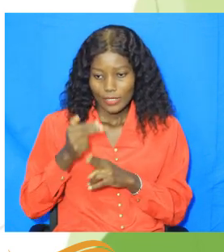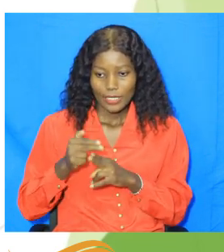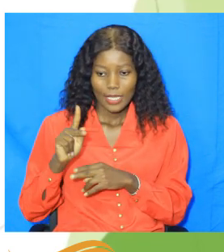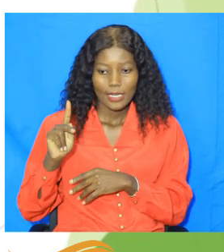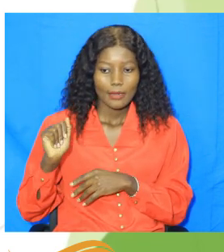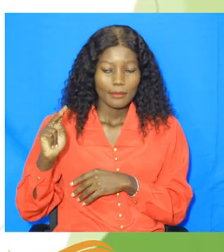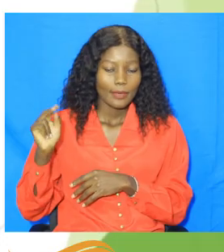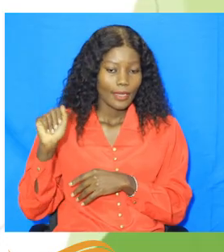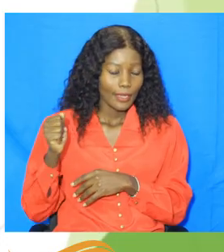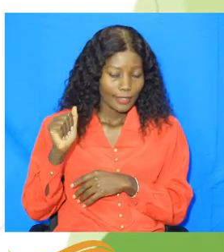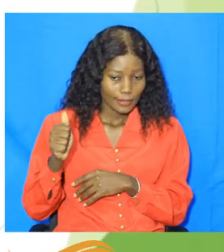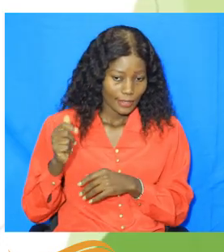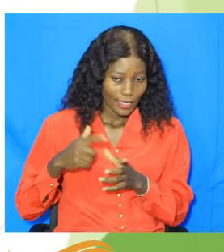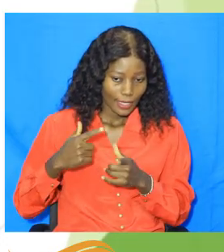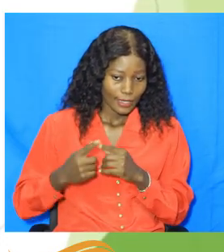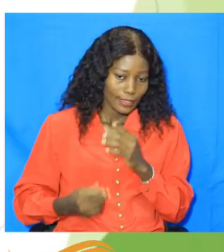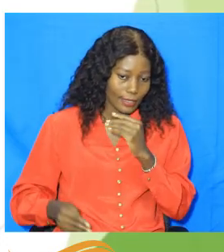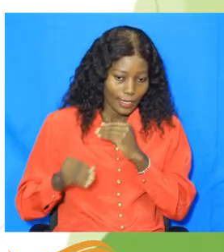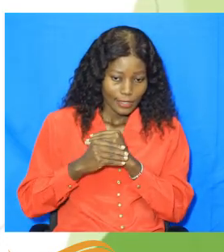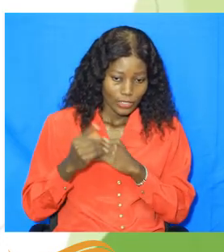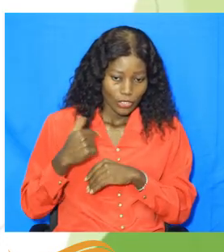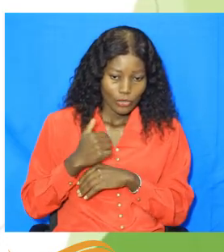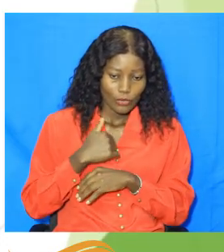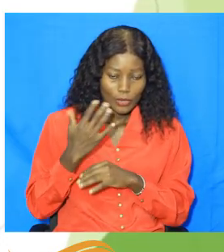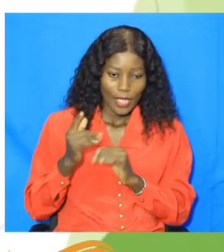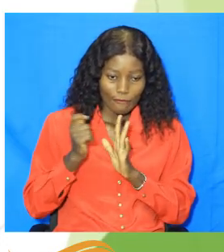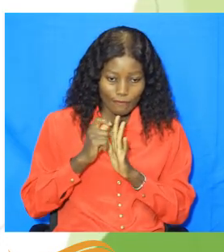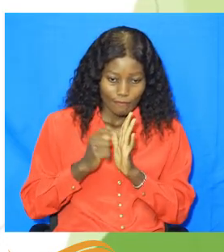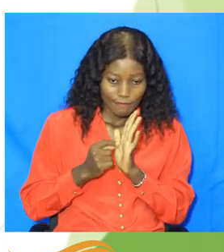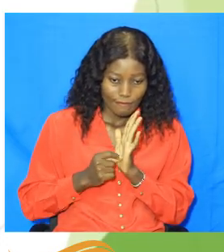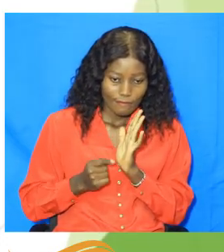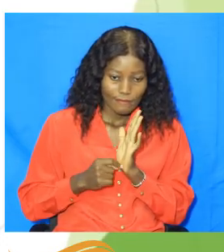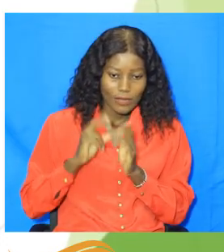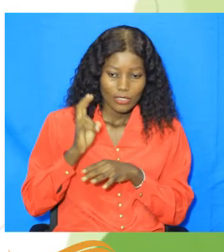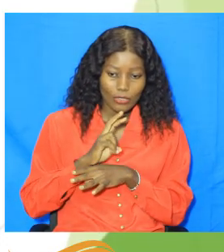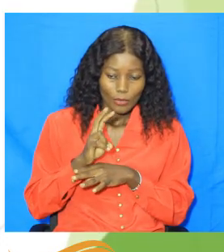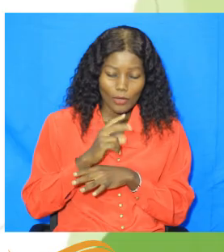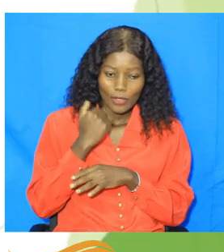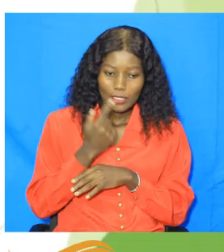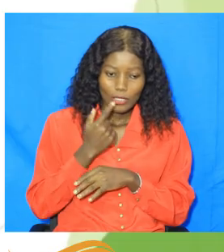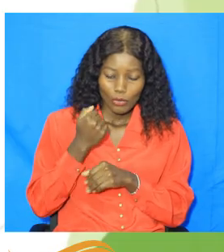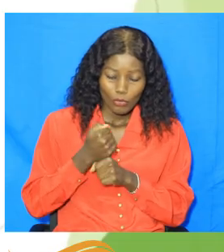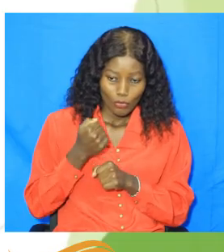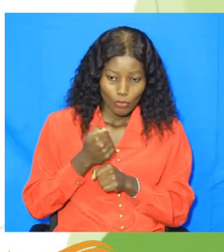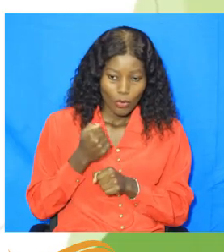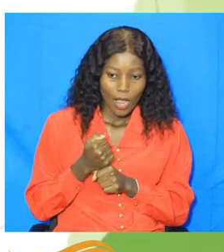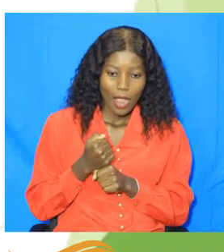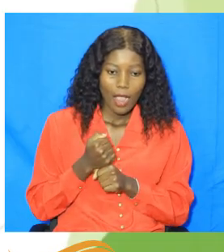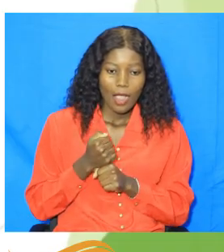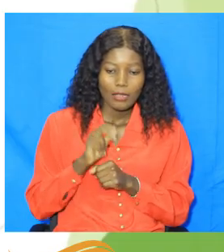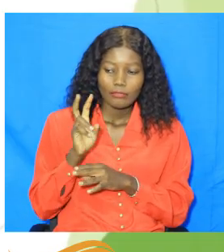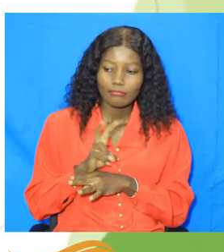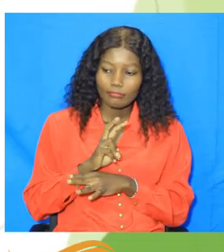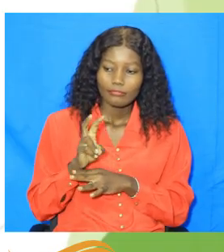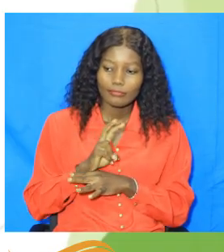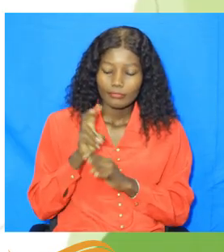Kansa. Then in addition, we have a score supervisor whose work will be to